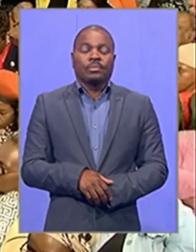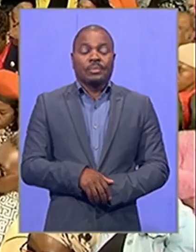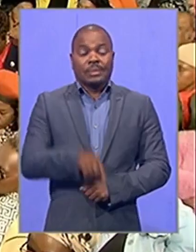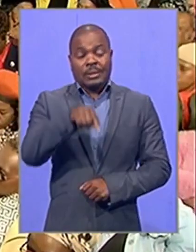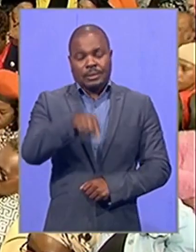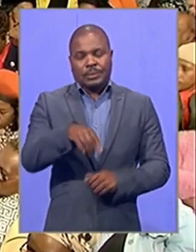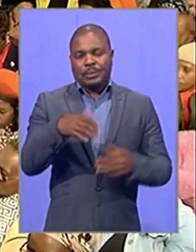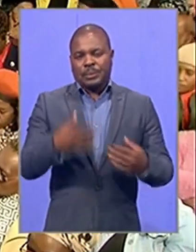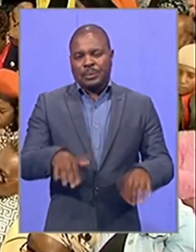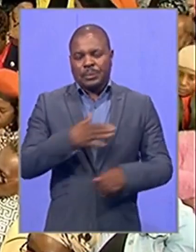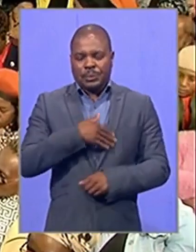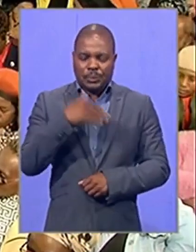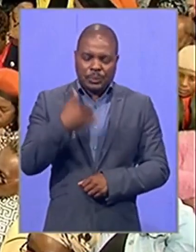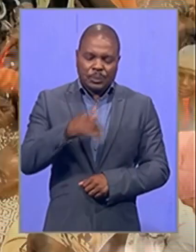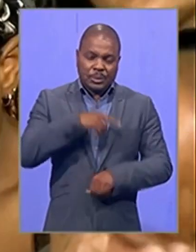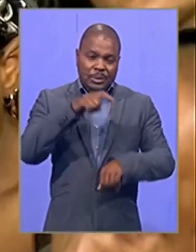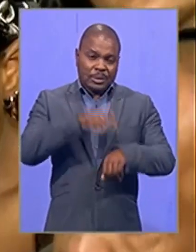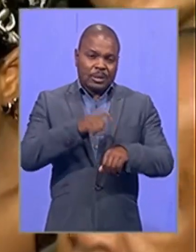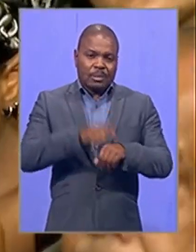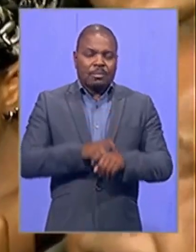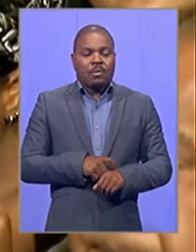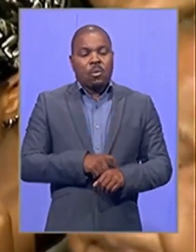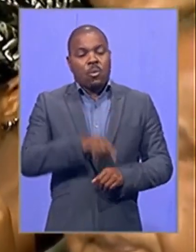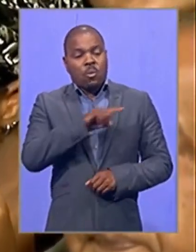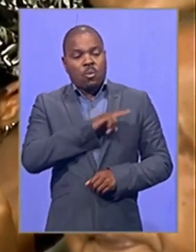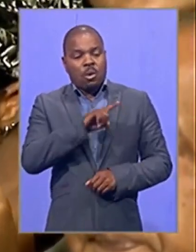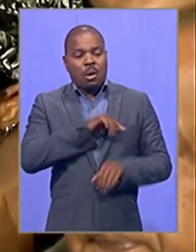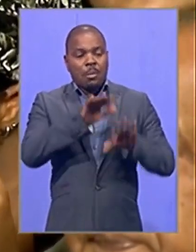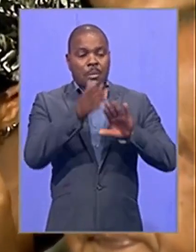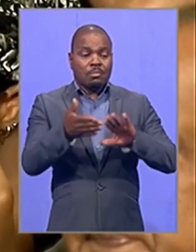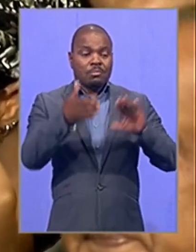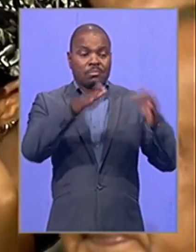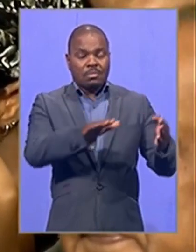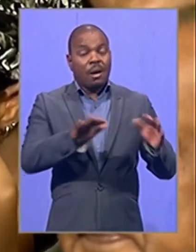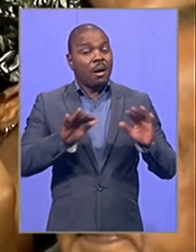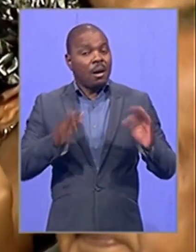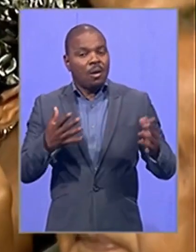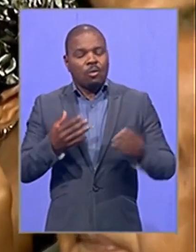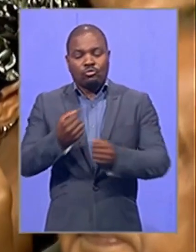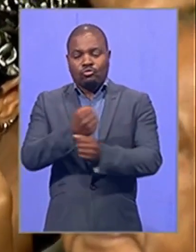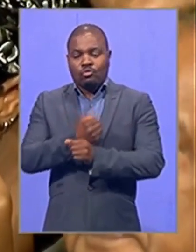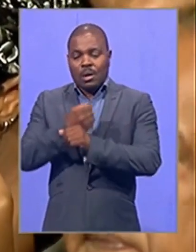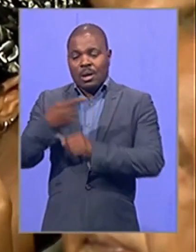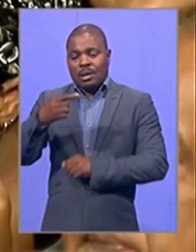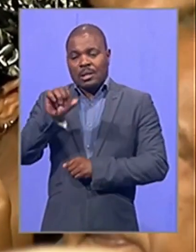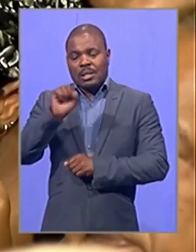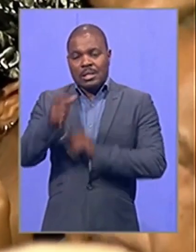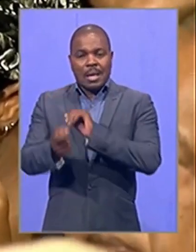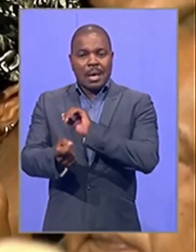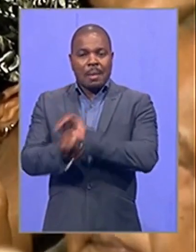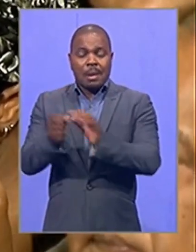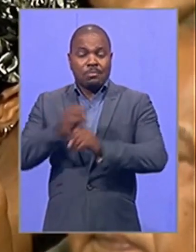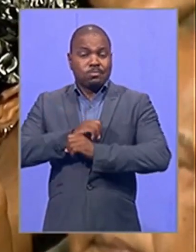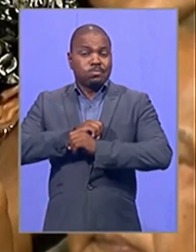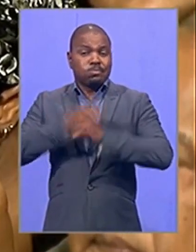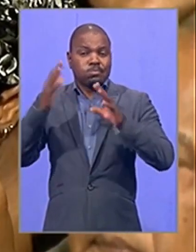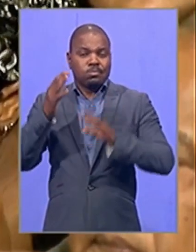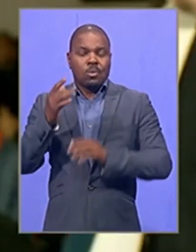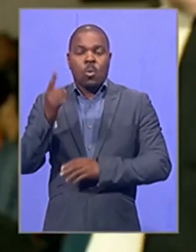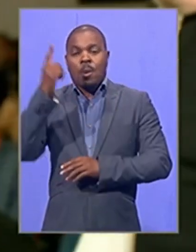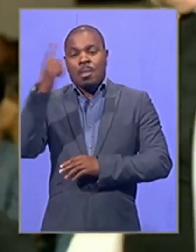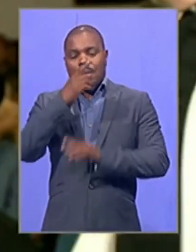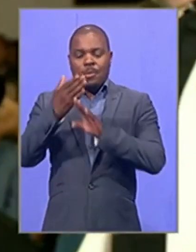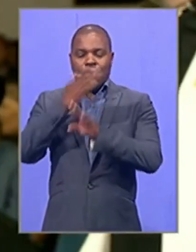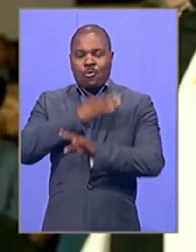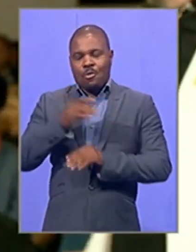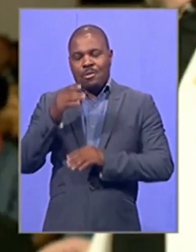Ona ebile motsotso o mahlonoko go ba malapa diphofu tsa koduwa ya lori ya gase e bileng letsatsi pele ho Keresemese.